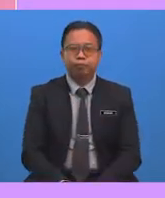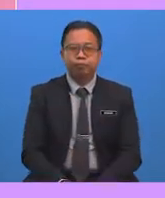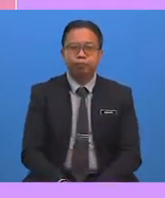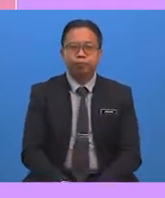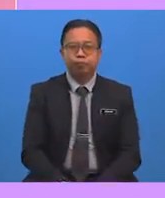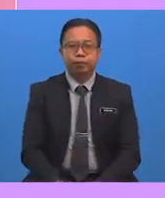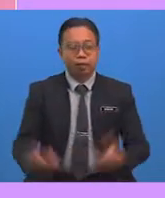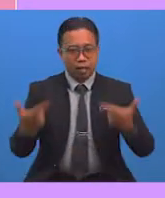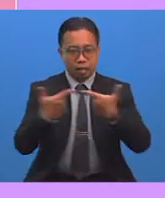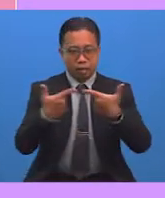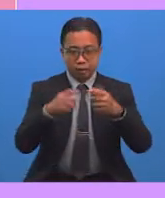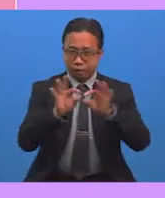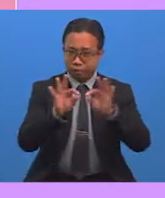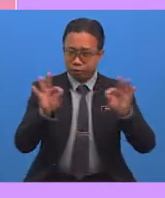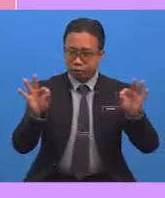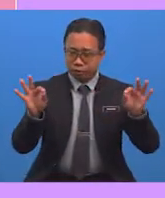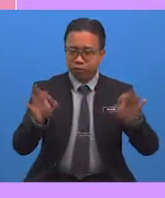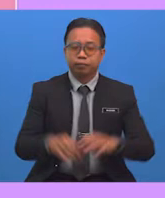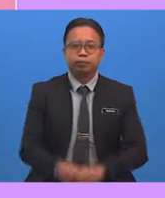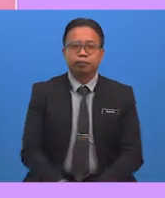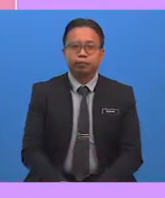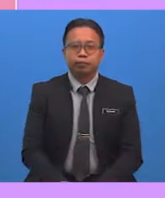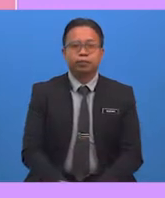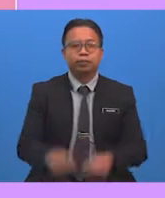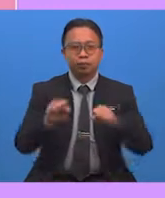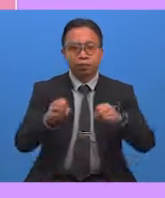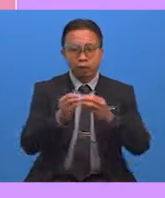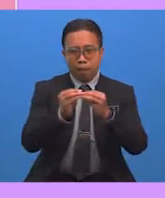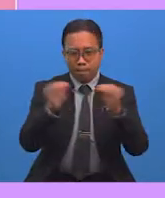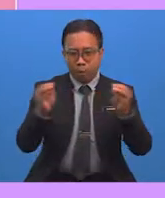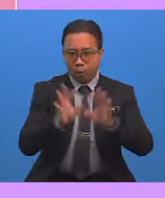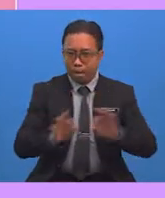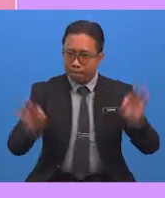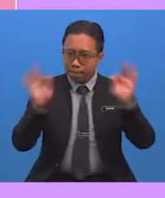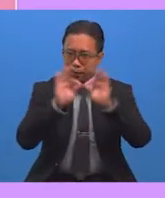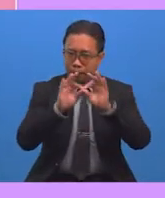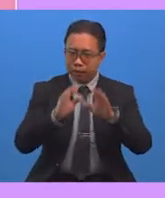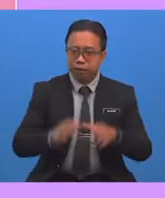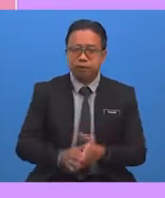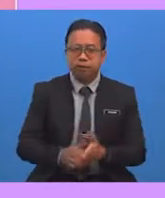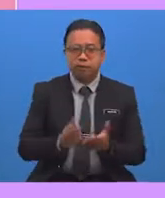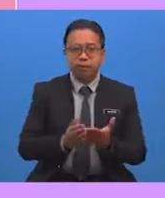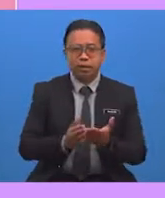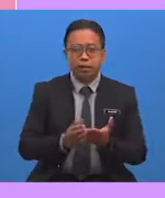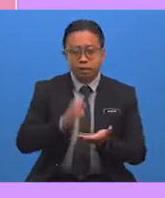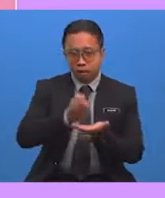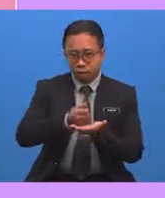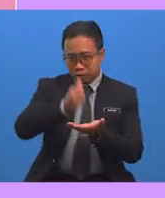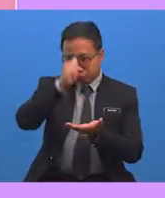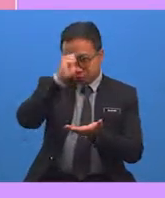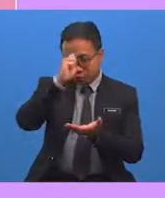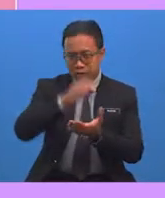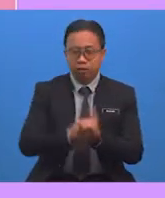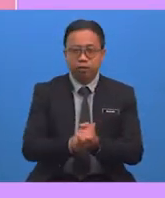Linking sentence: personality can be more important than academic excellence in